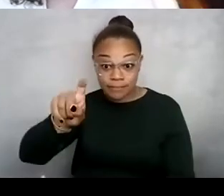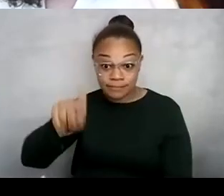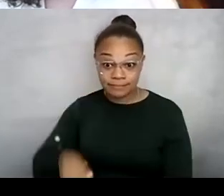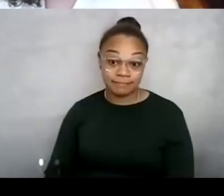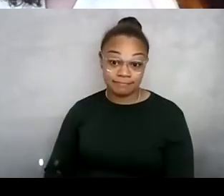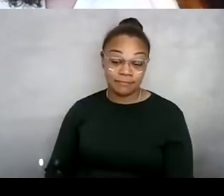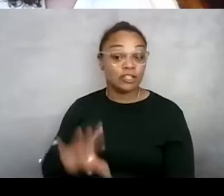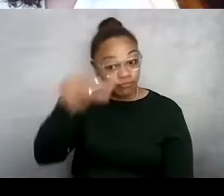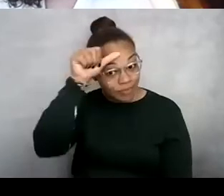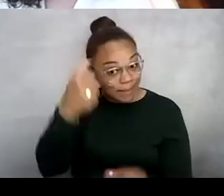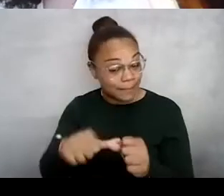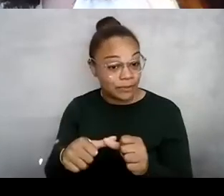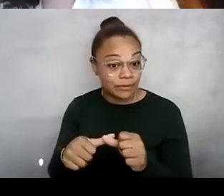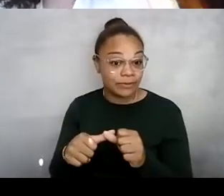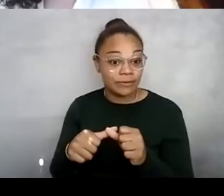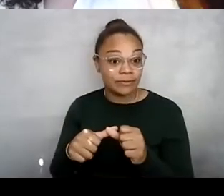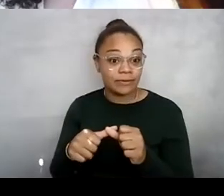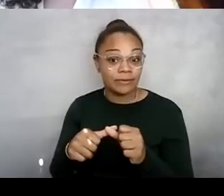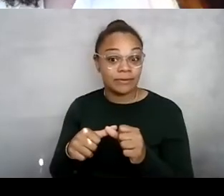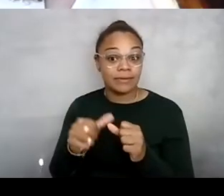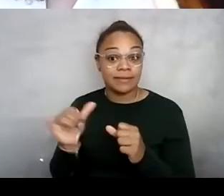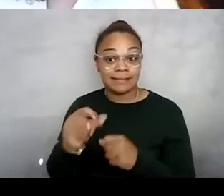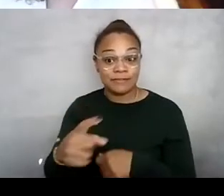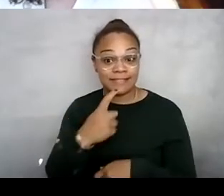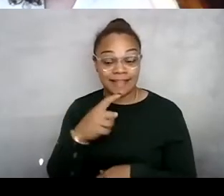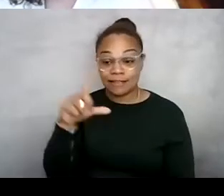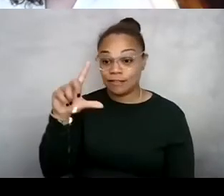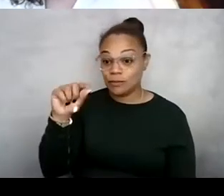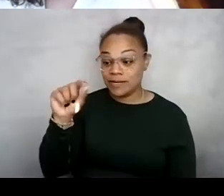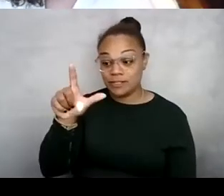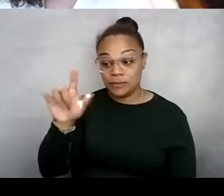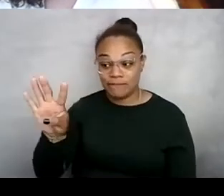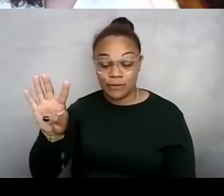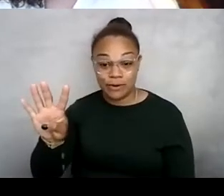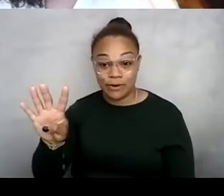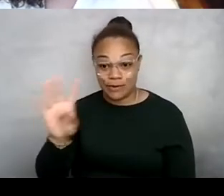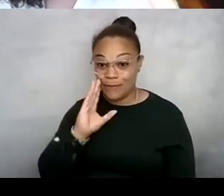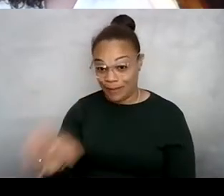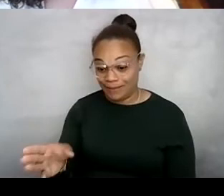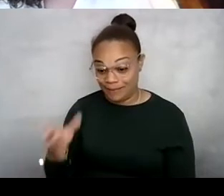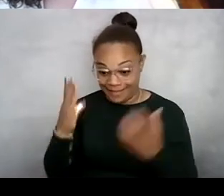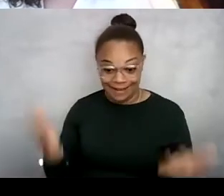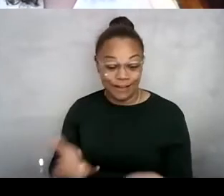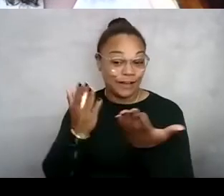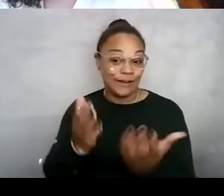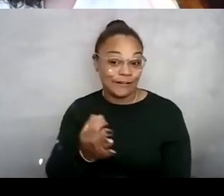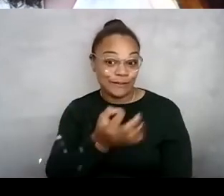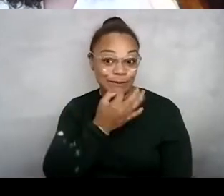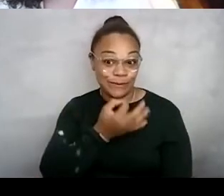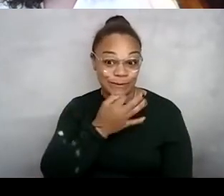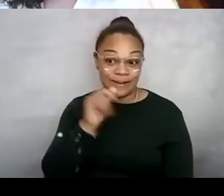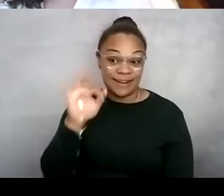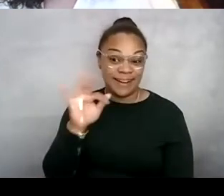Keeping in mind, as we've said, 2024 is going to be here very soon. Mm-hmm. If we don't